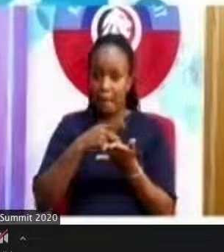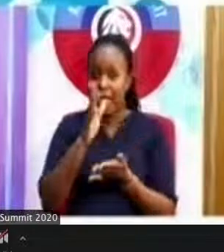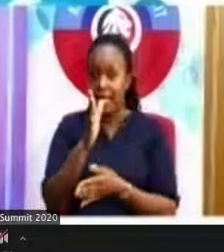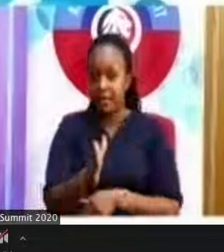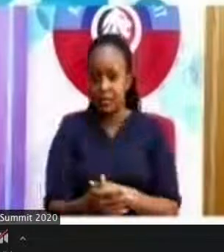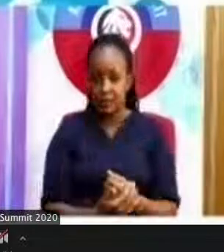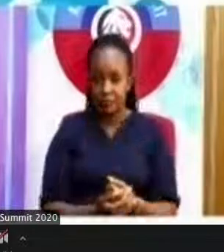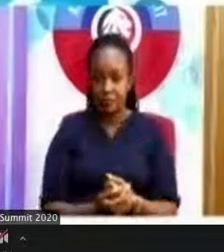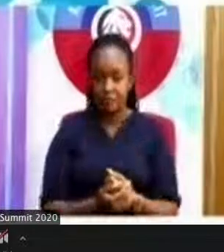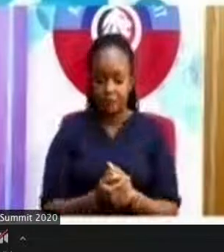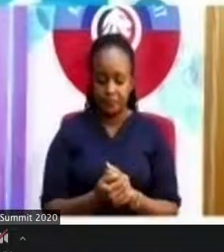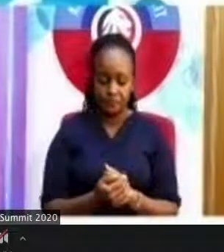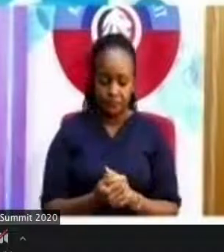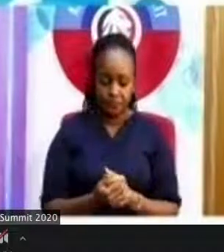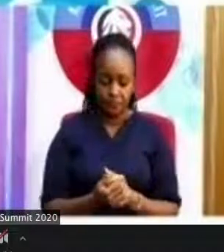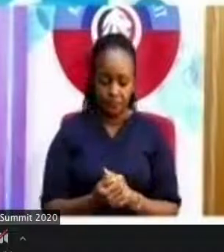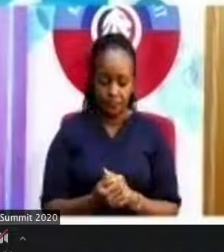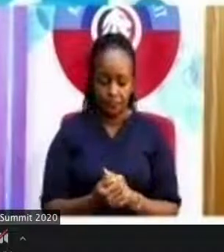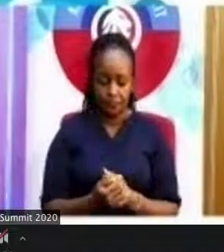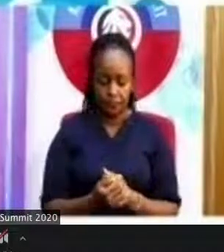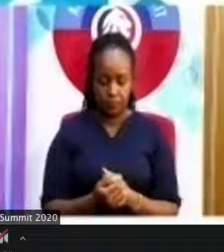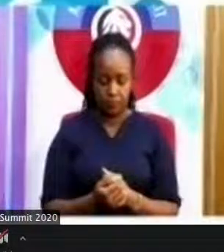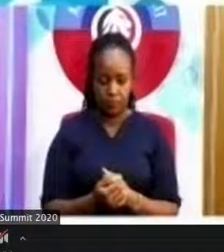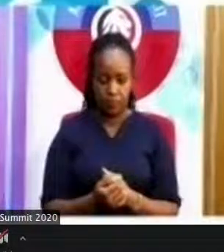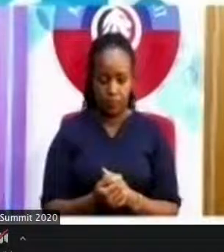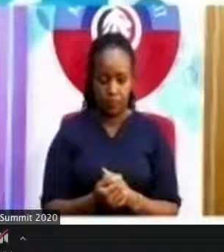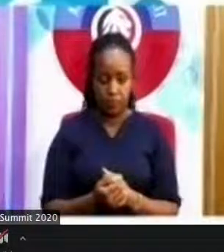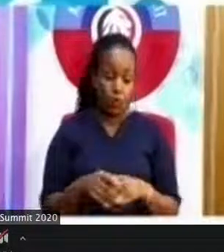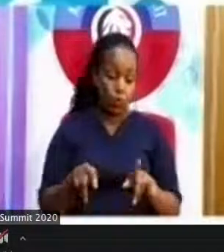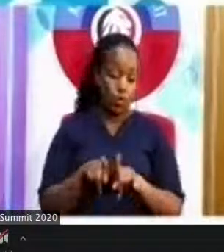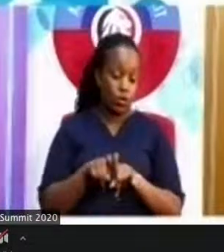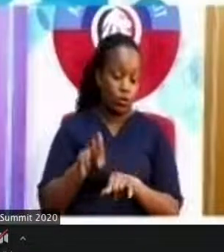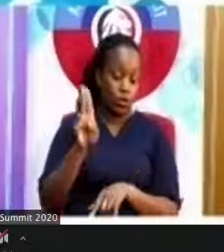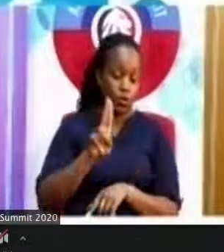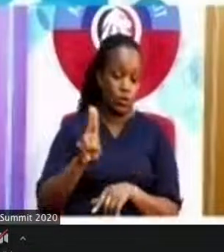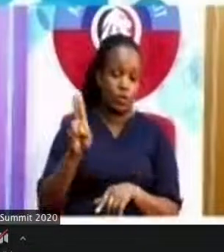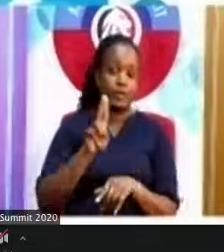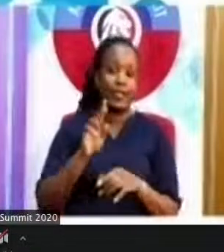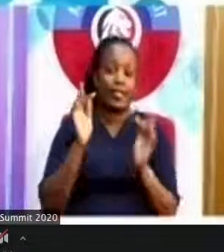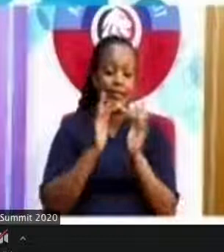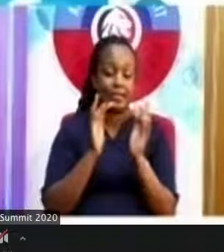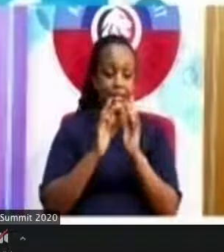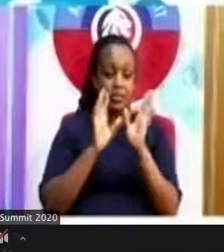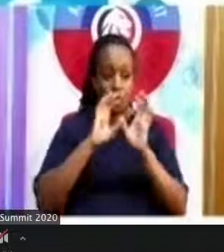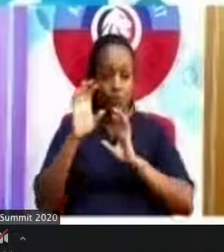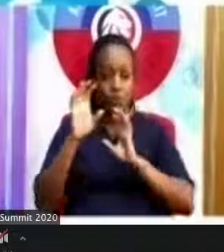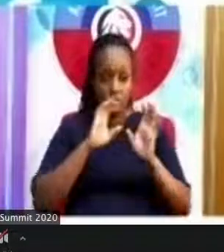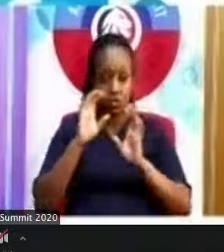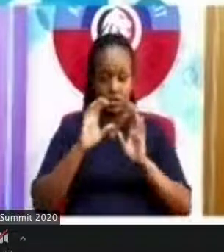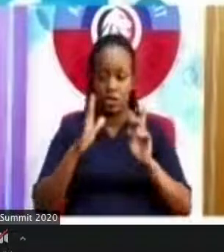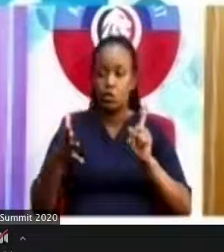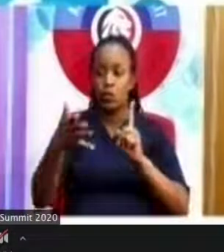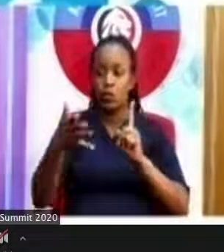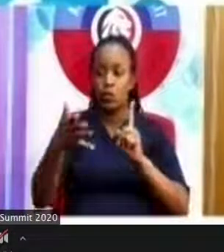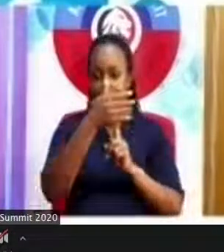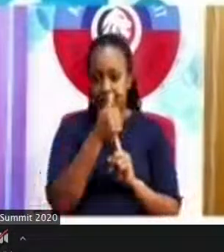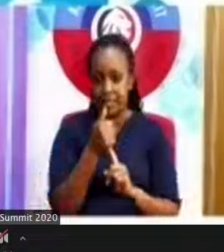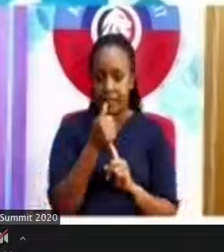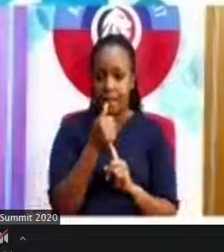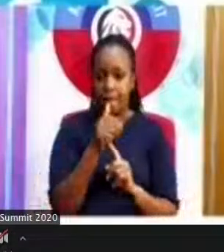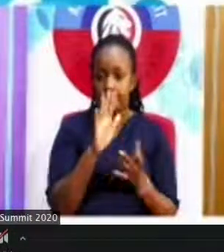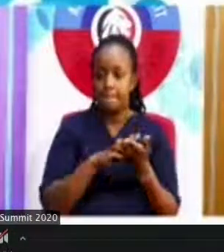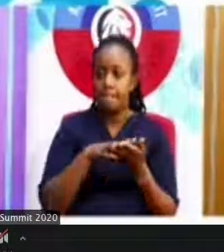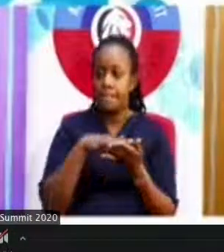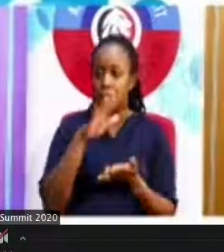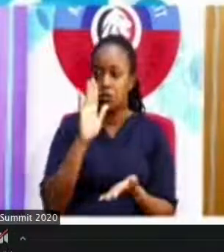We then used communication, internet communication, to reach most of our